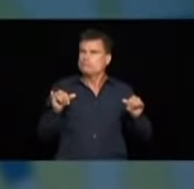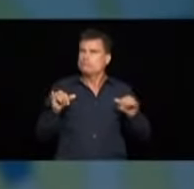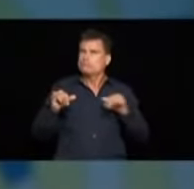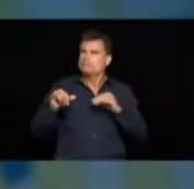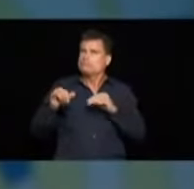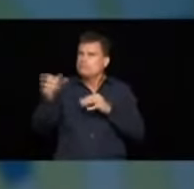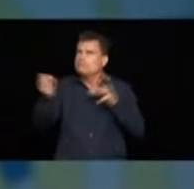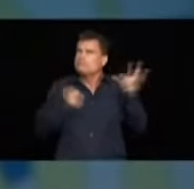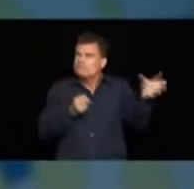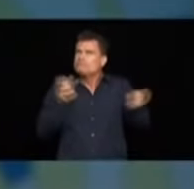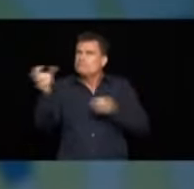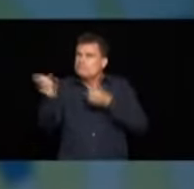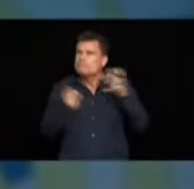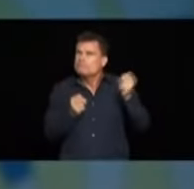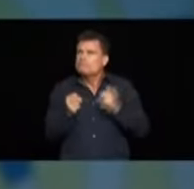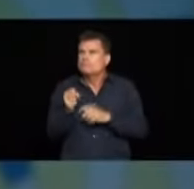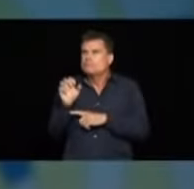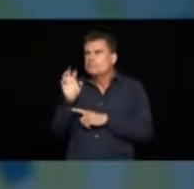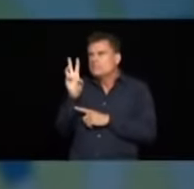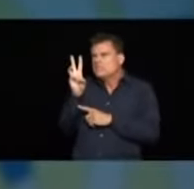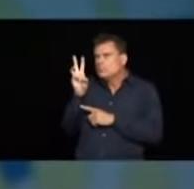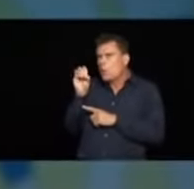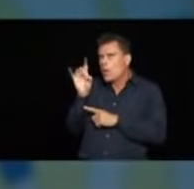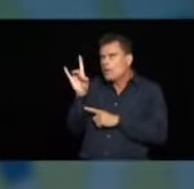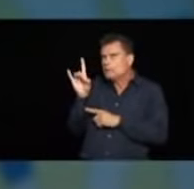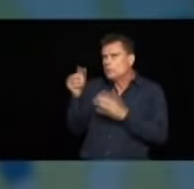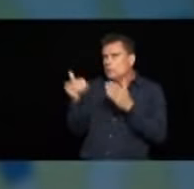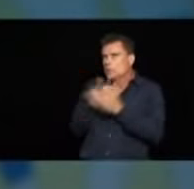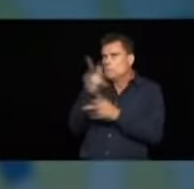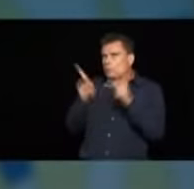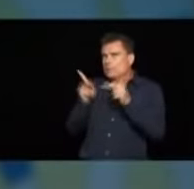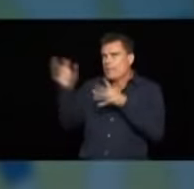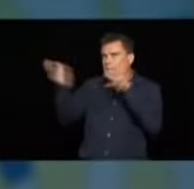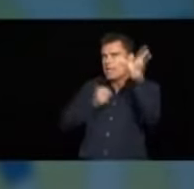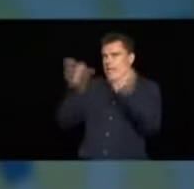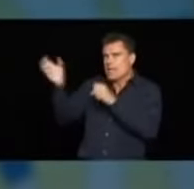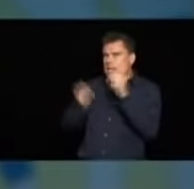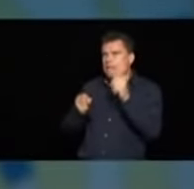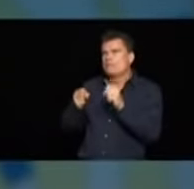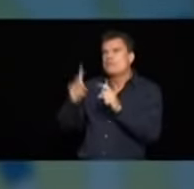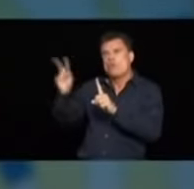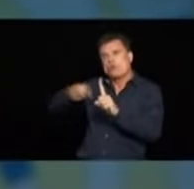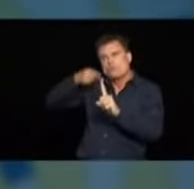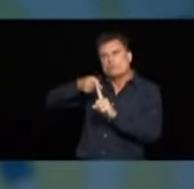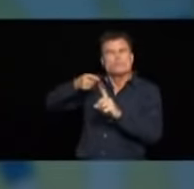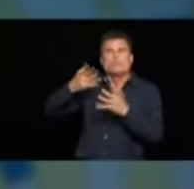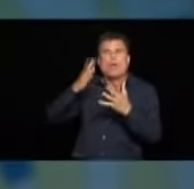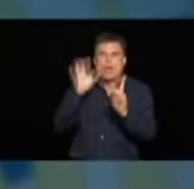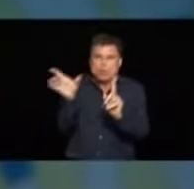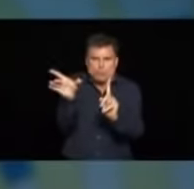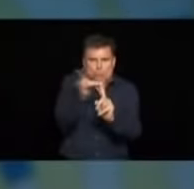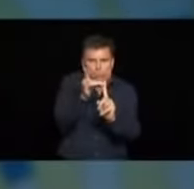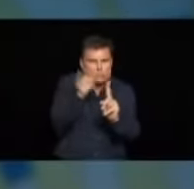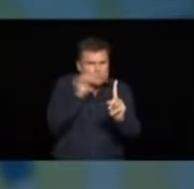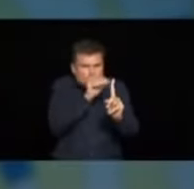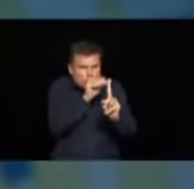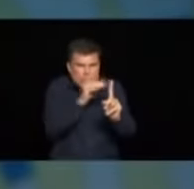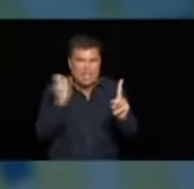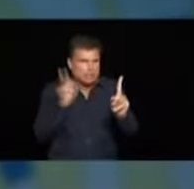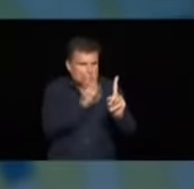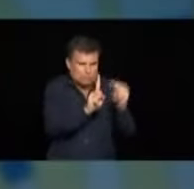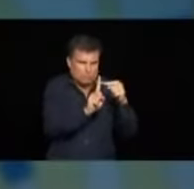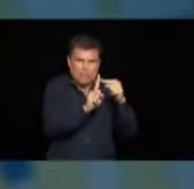tracing personnel we'll be hiring. It's increased to 608. And just for everyone's information. We've had